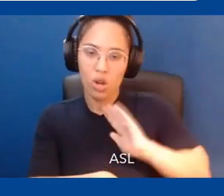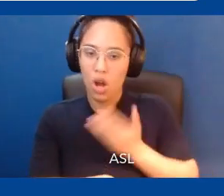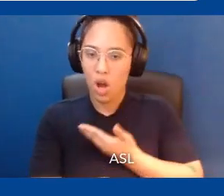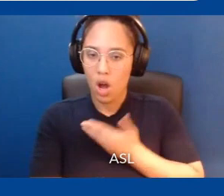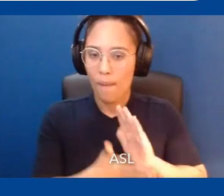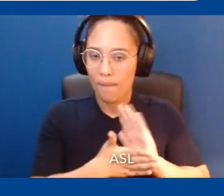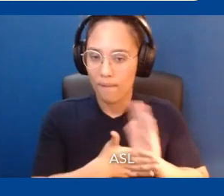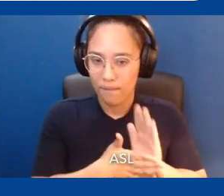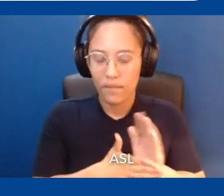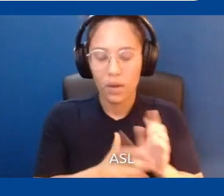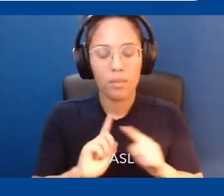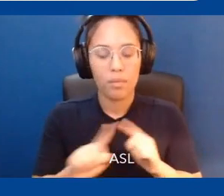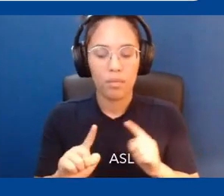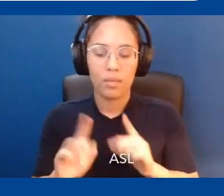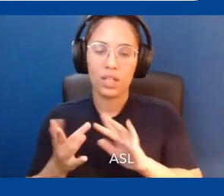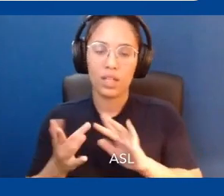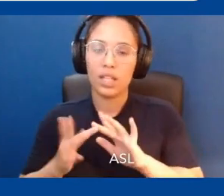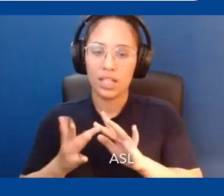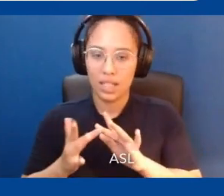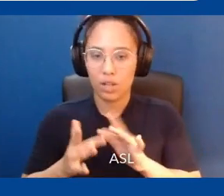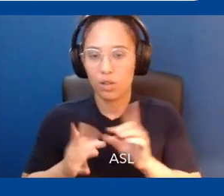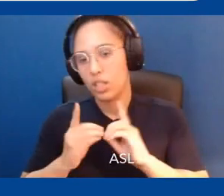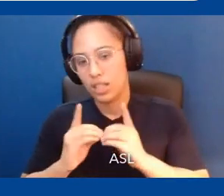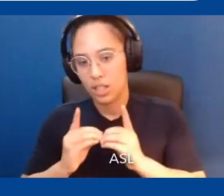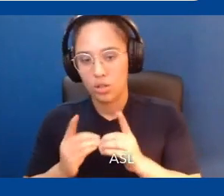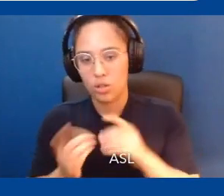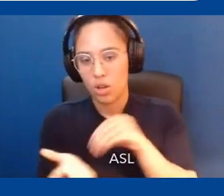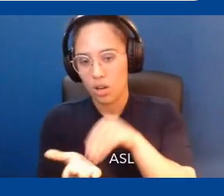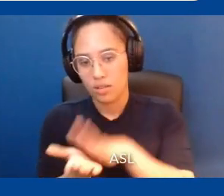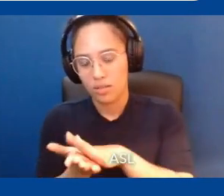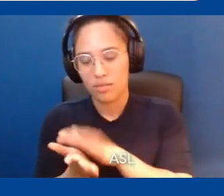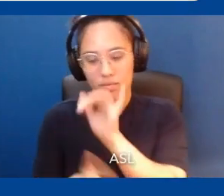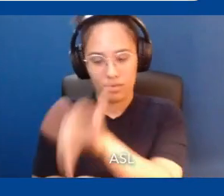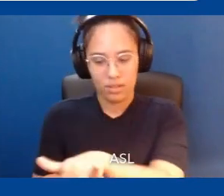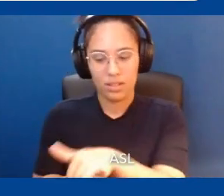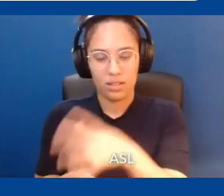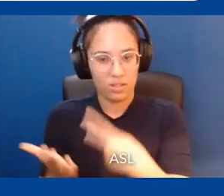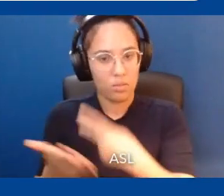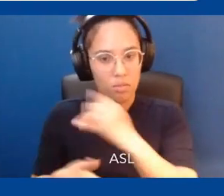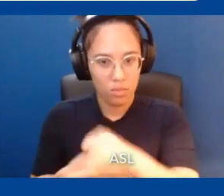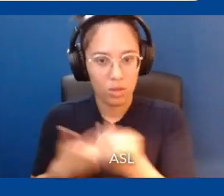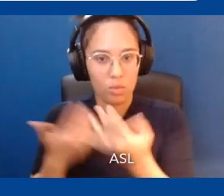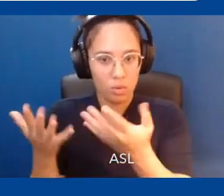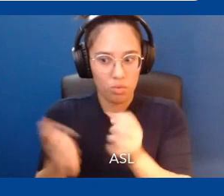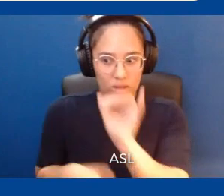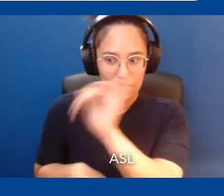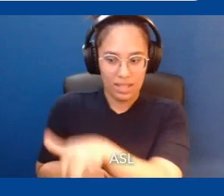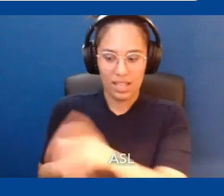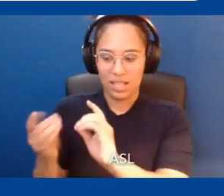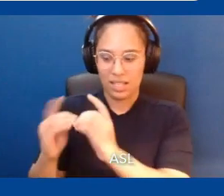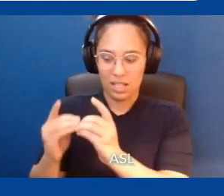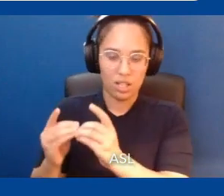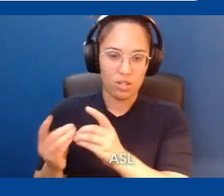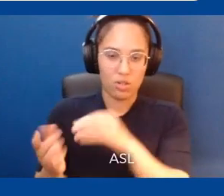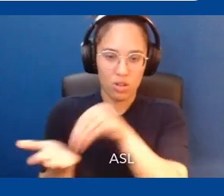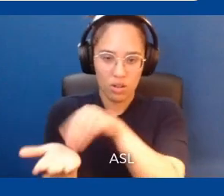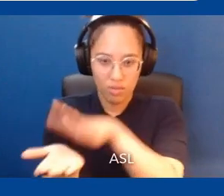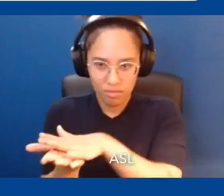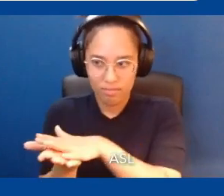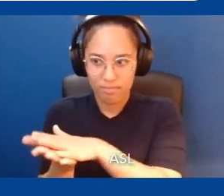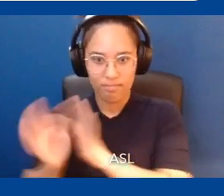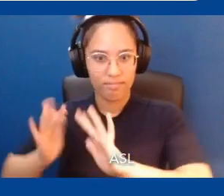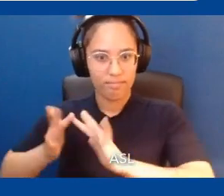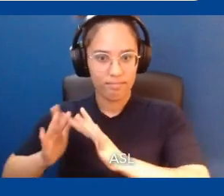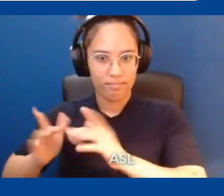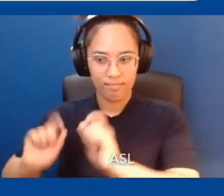mean, I think that's the project to make that fully available online. So that it's not something that can be destroyed by the